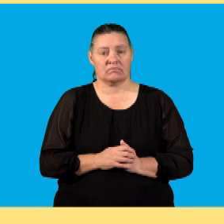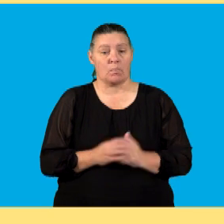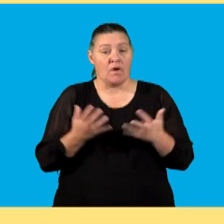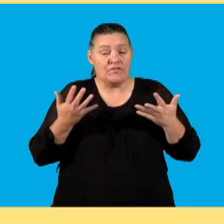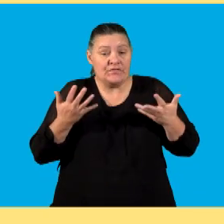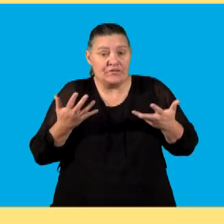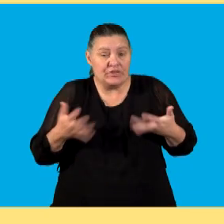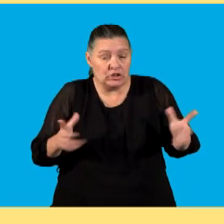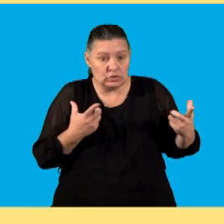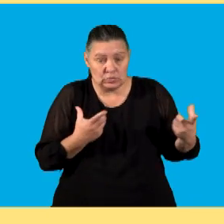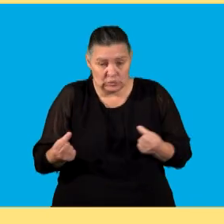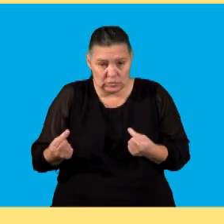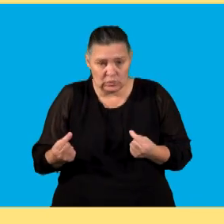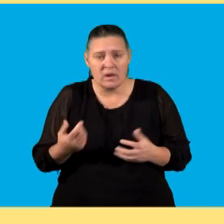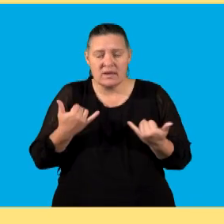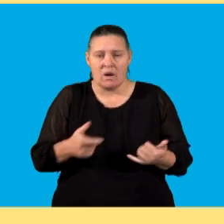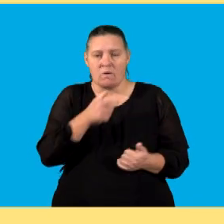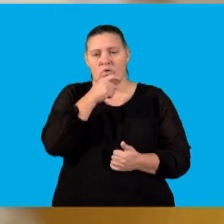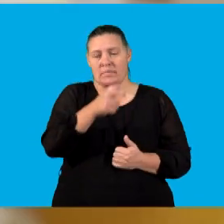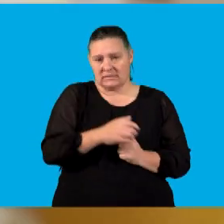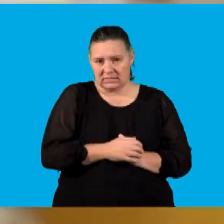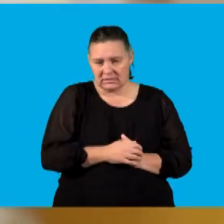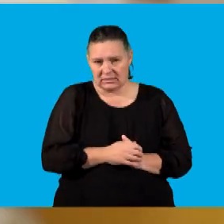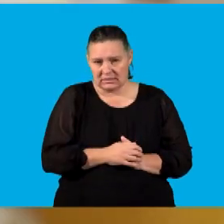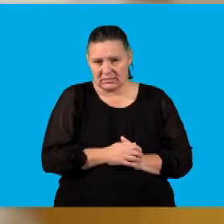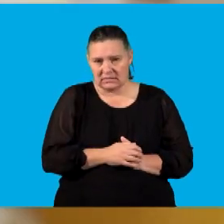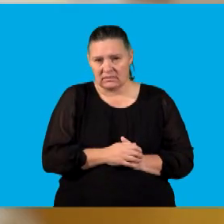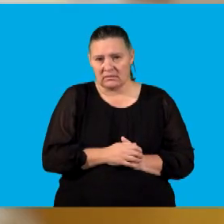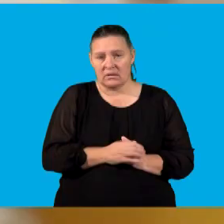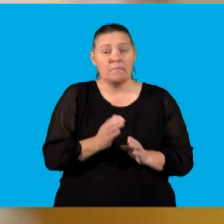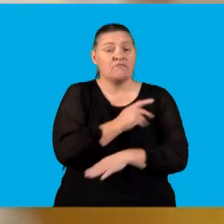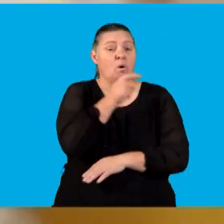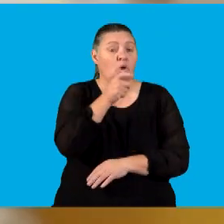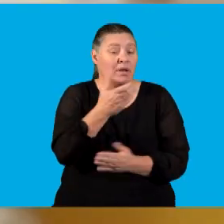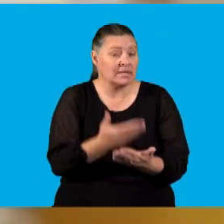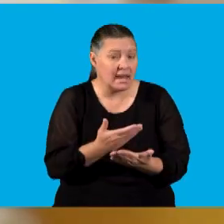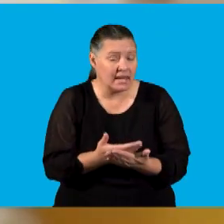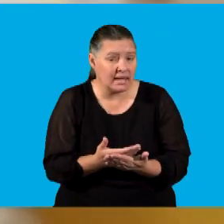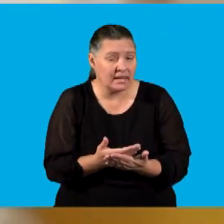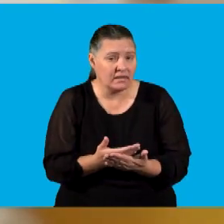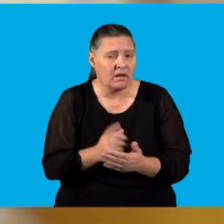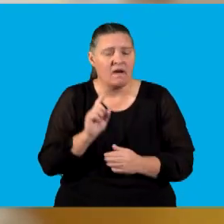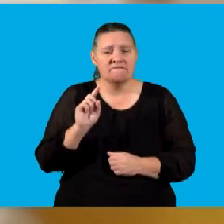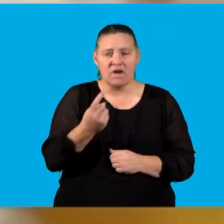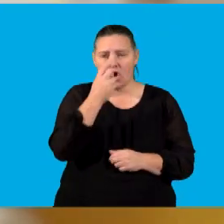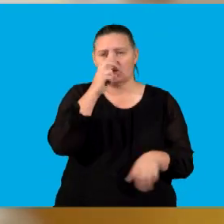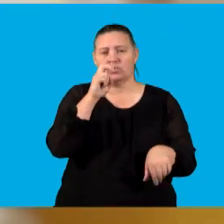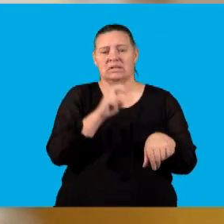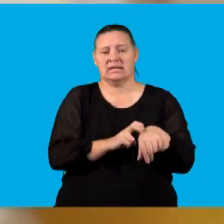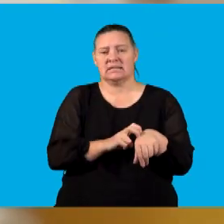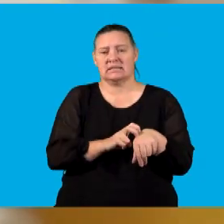Once we have calculated this, we're going to comment. But before we can comment, we need to go to the